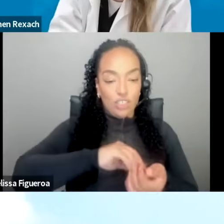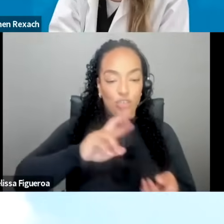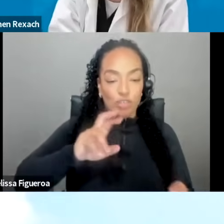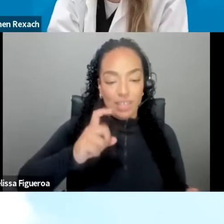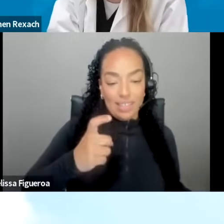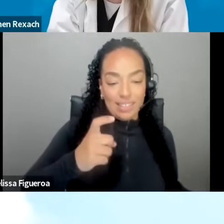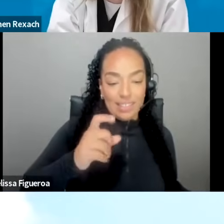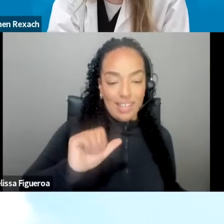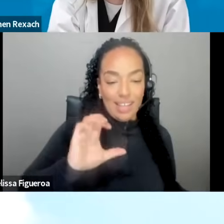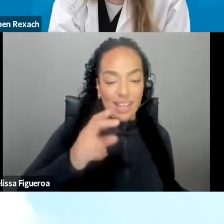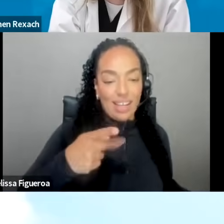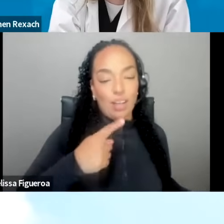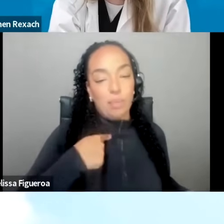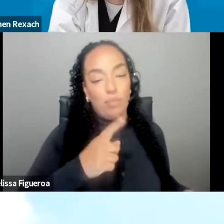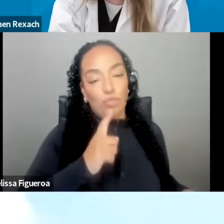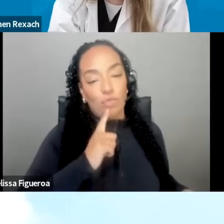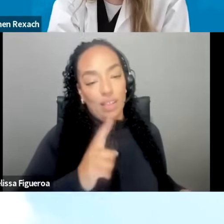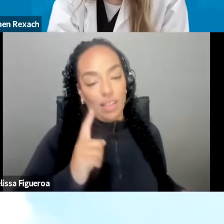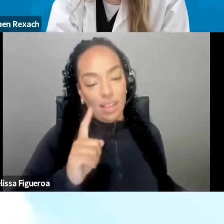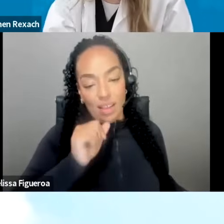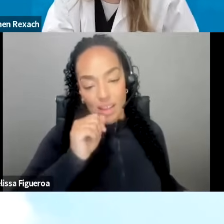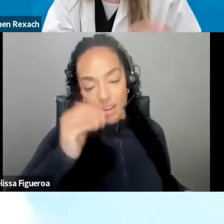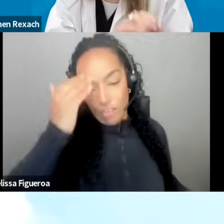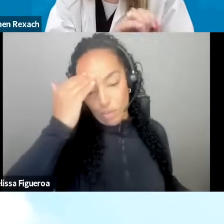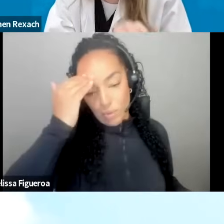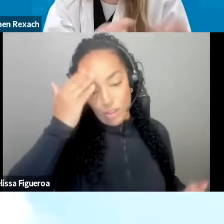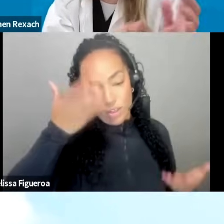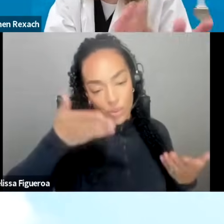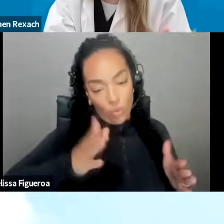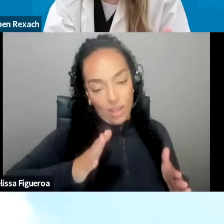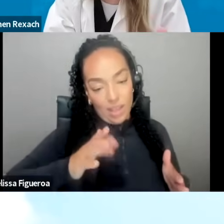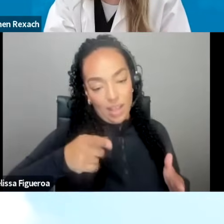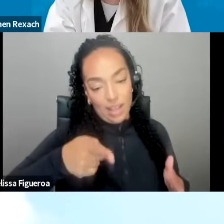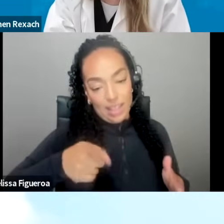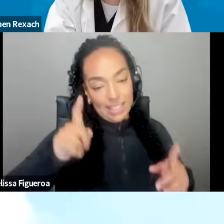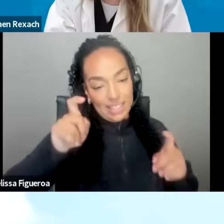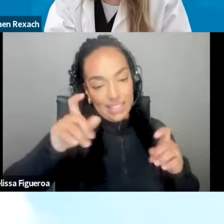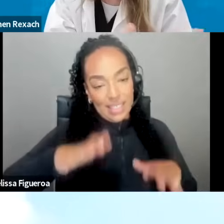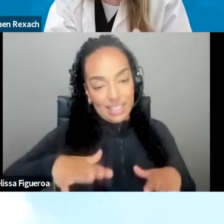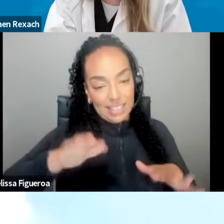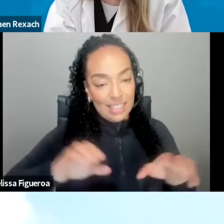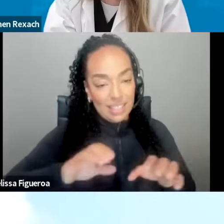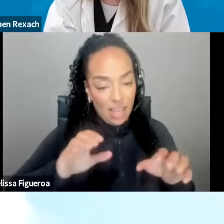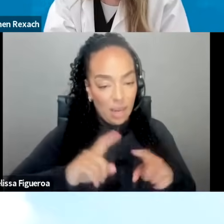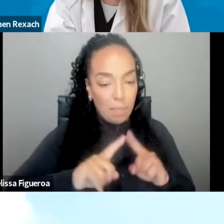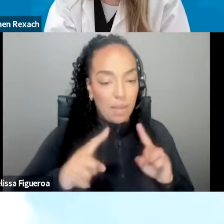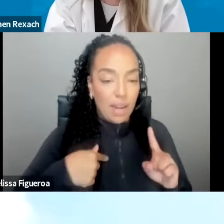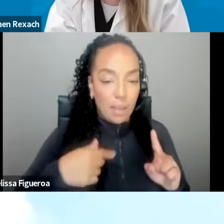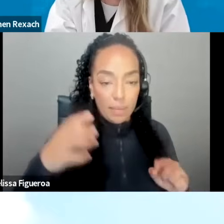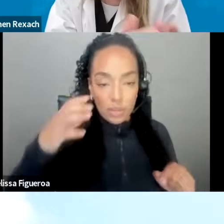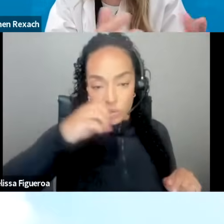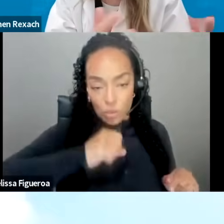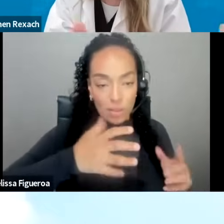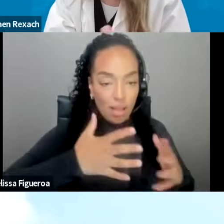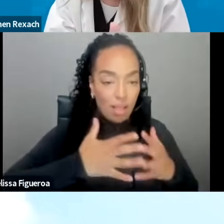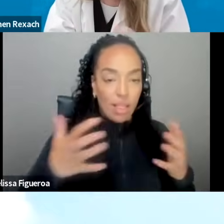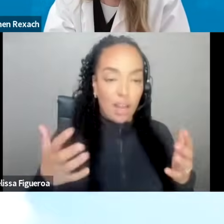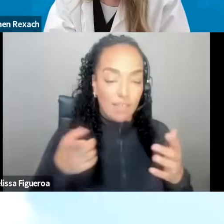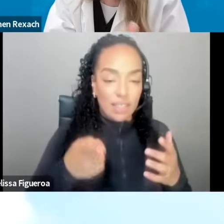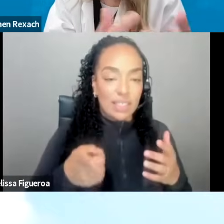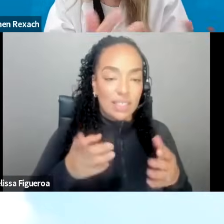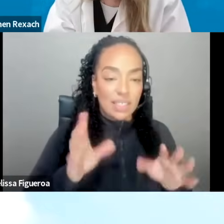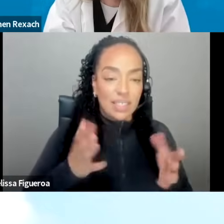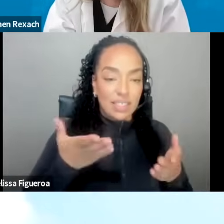I'm really unfamiliar with the way in which the testing and everything is done, but I'm assuming that a lot of it is done on